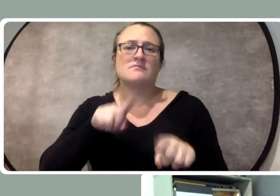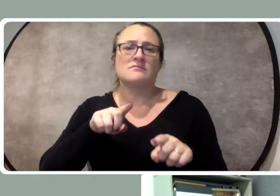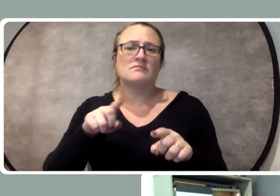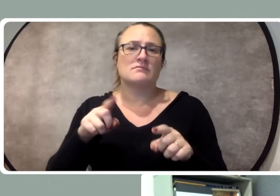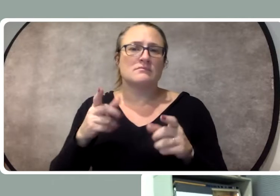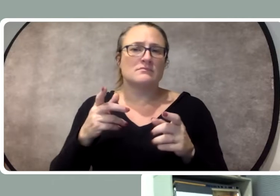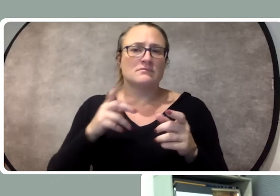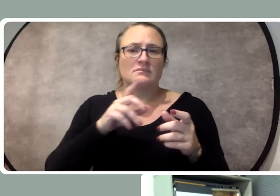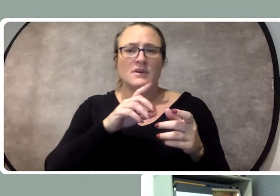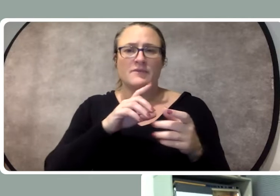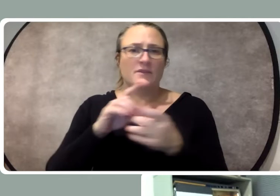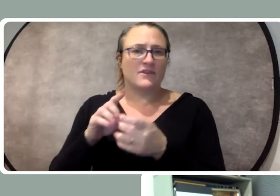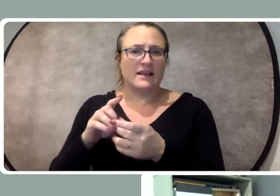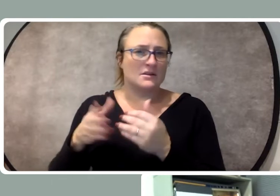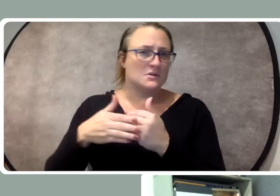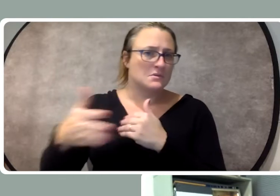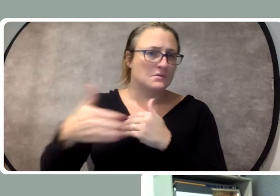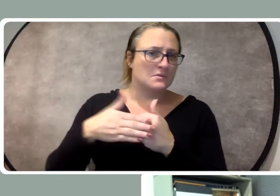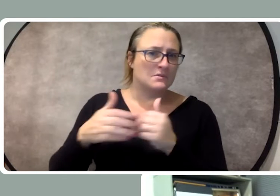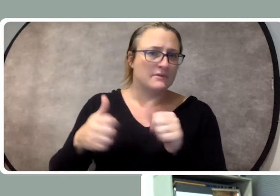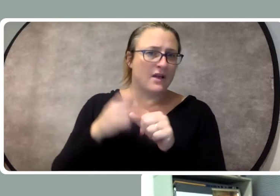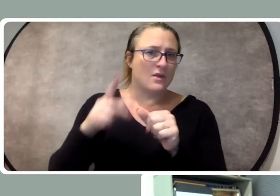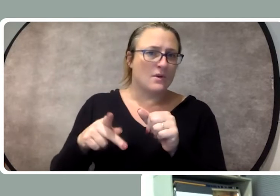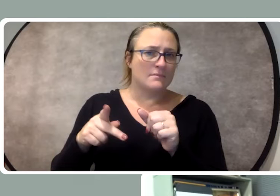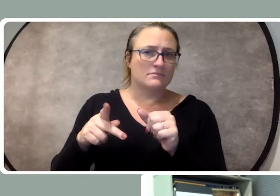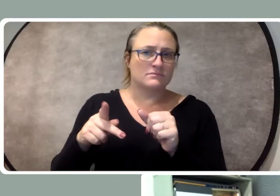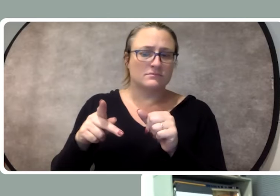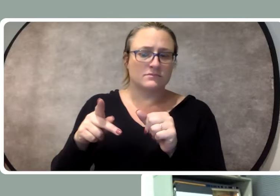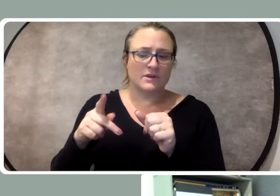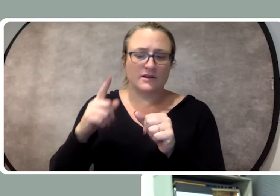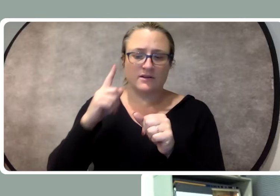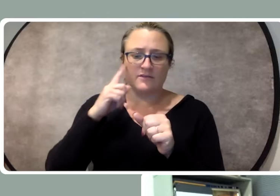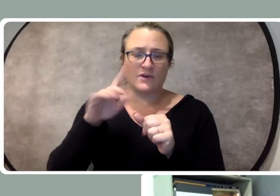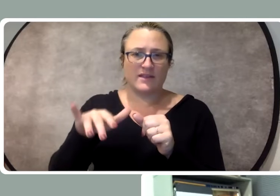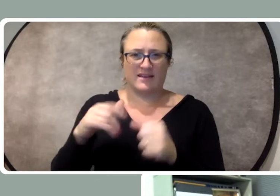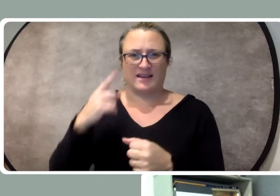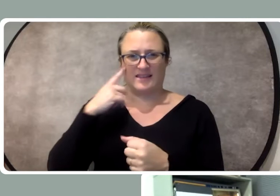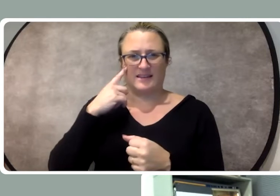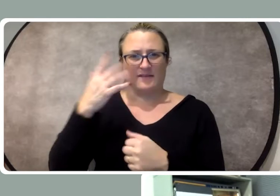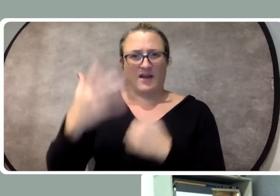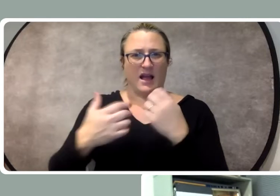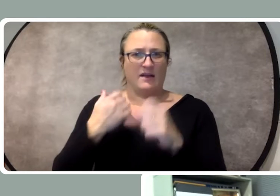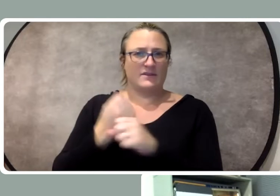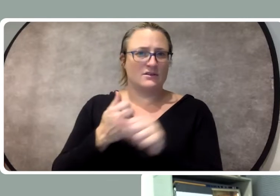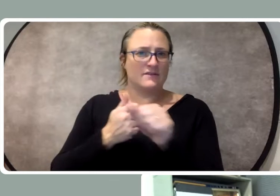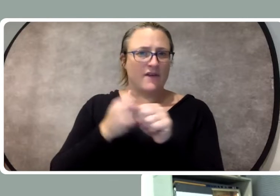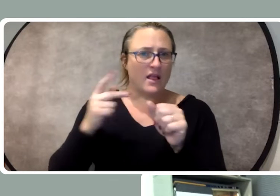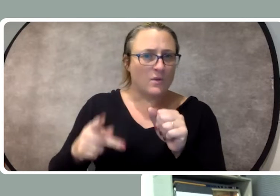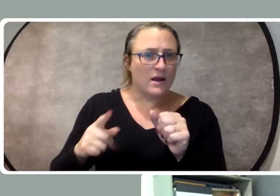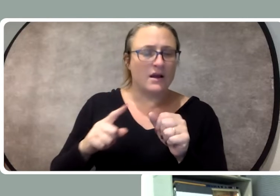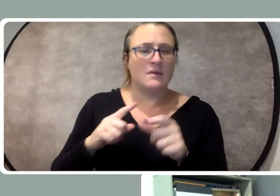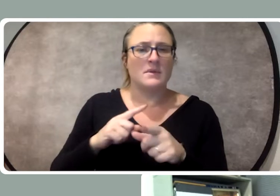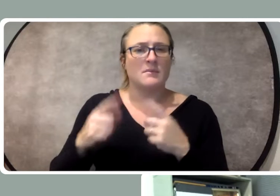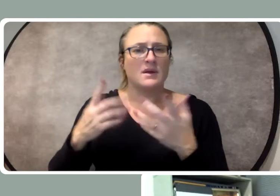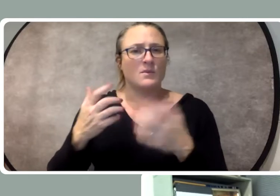longer, for more years of follow-up. For I think we have 5 years of follow-up, and they're asking about 10 years,